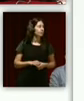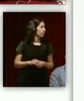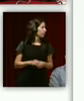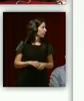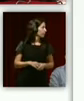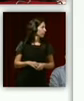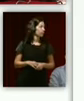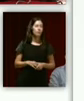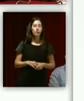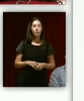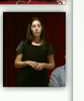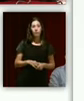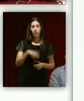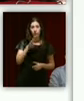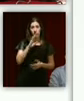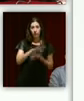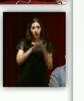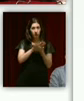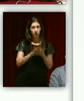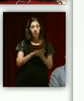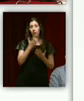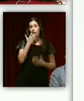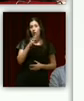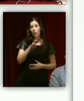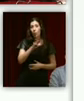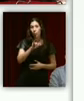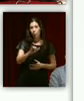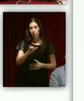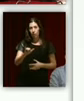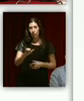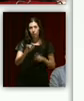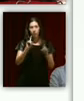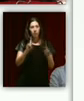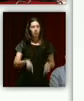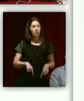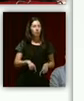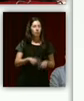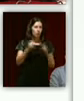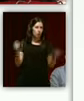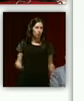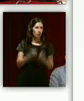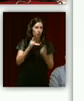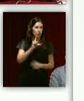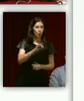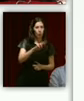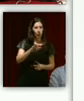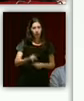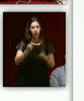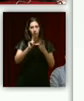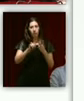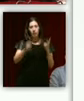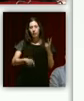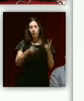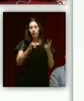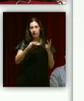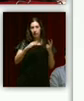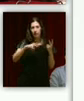physical elements. As I said, we've got the Wii, the Kinect